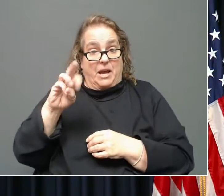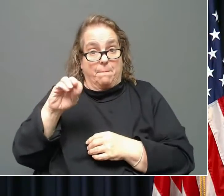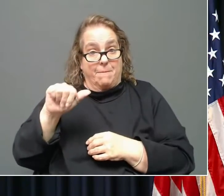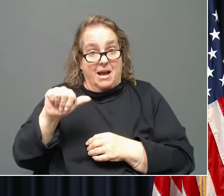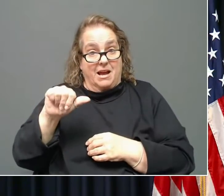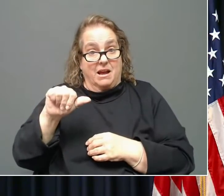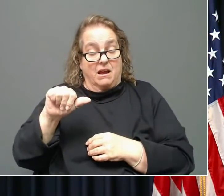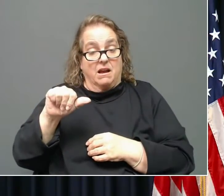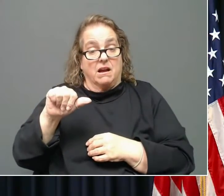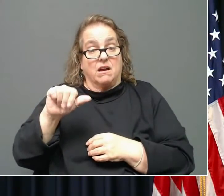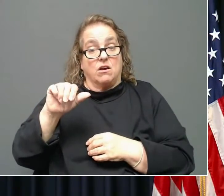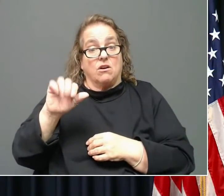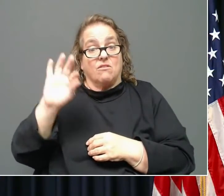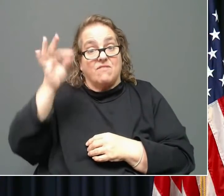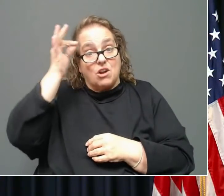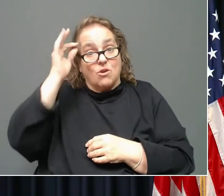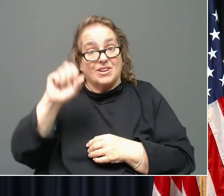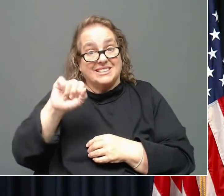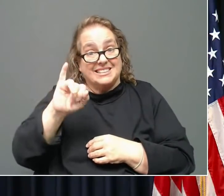FEMA personnel,